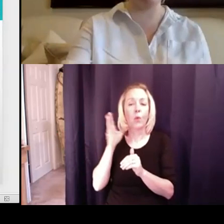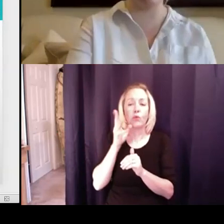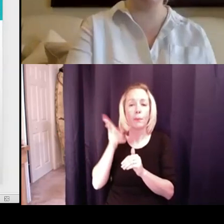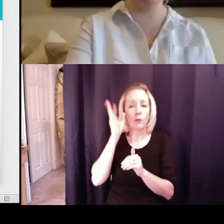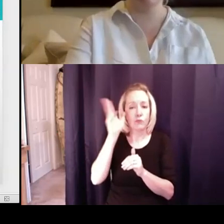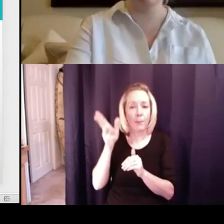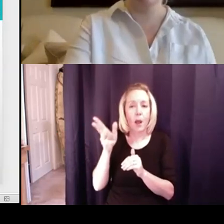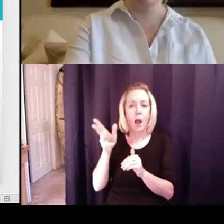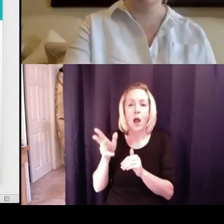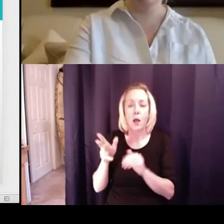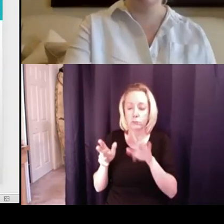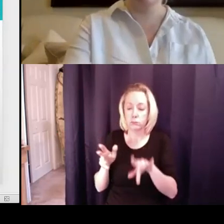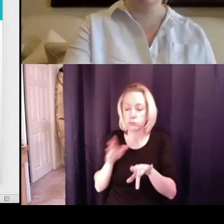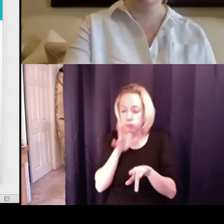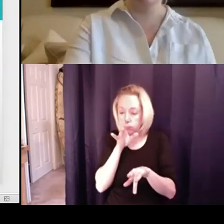book to